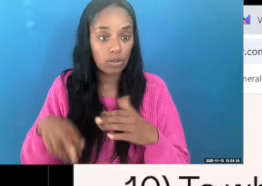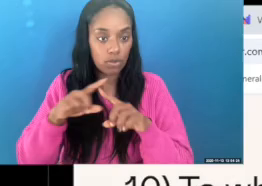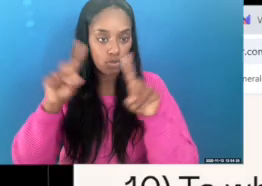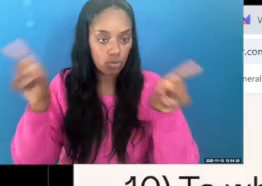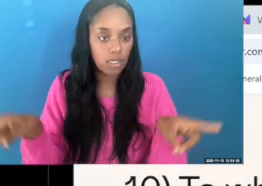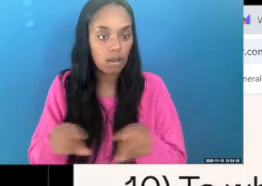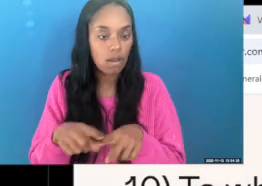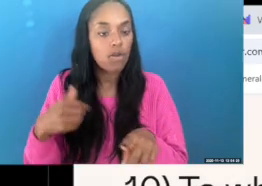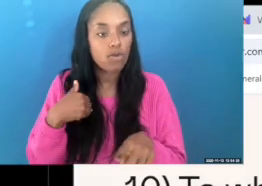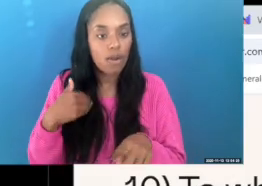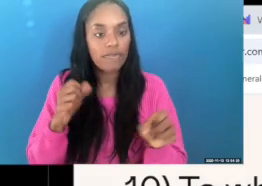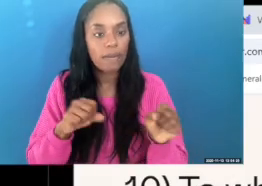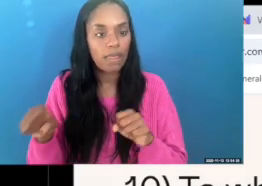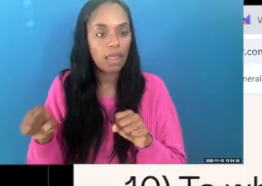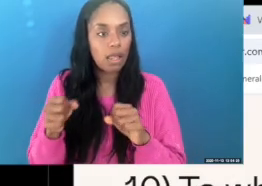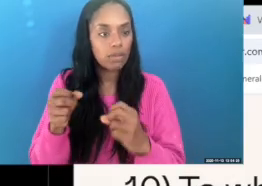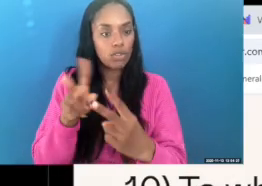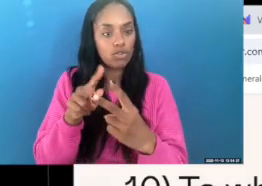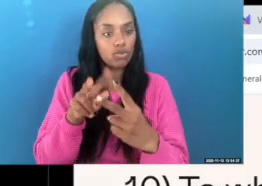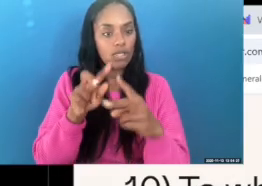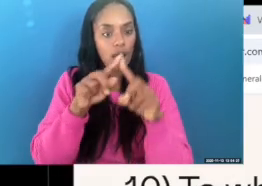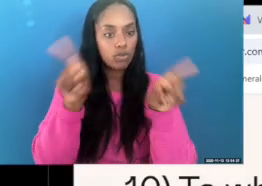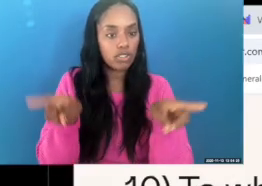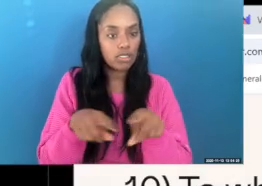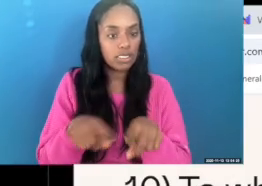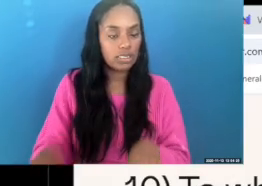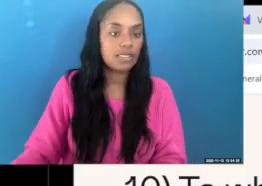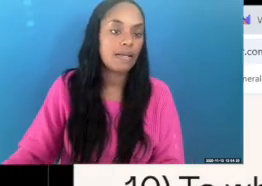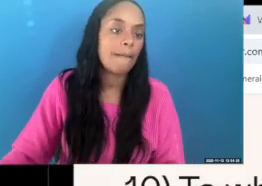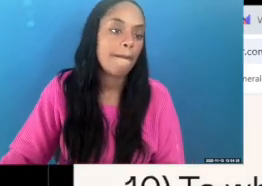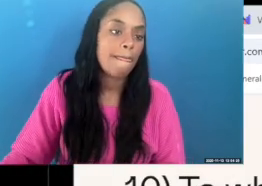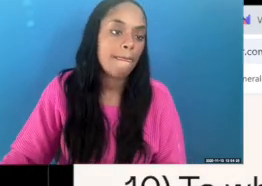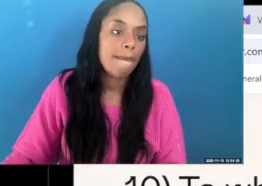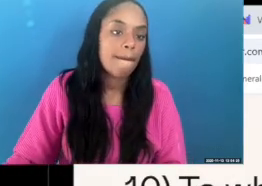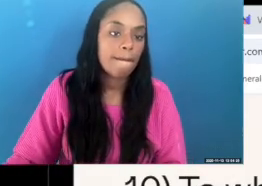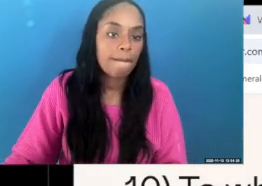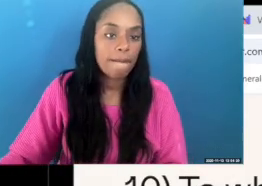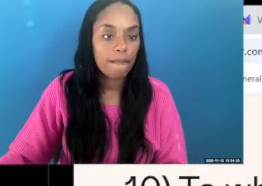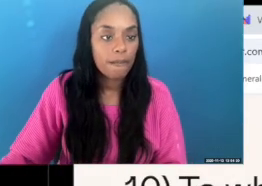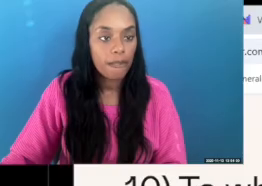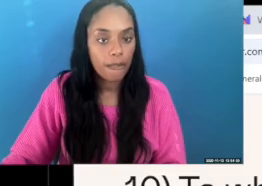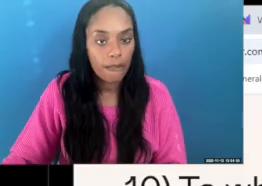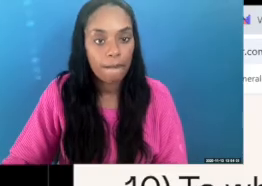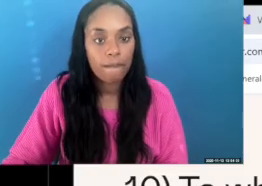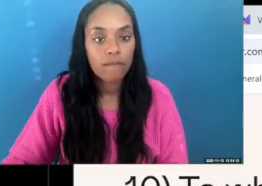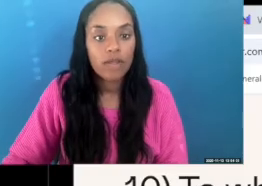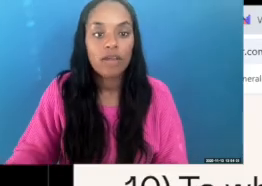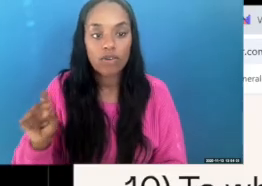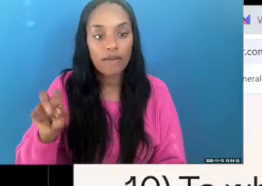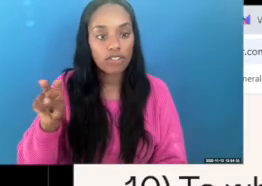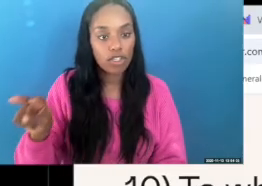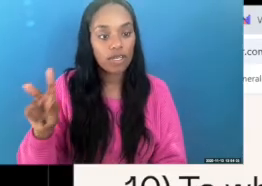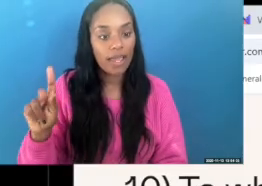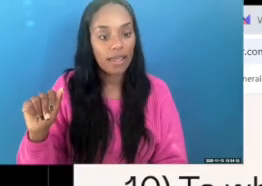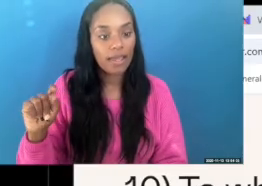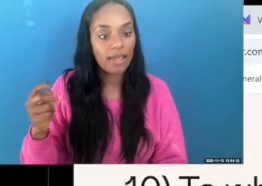Jumping in really fast for a technical issue. For those of you that are watching the Zoom, if you are not seeing the results screen right now,